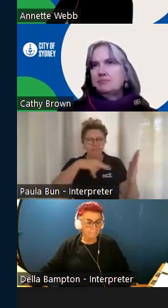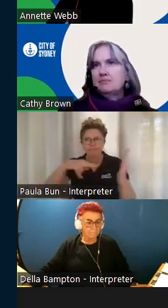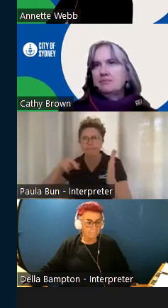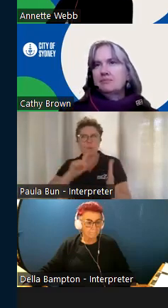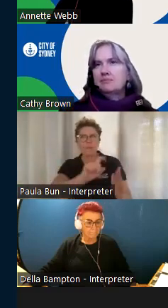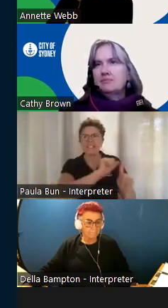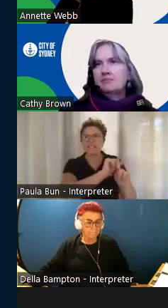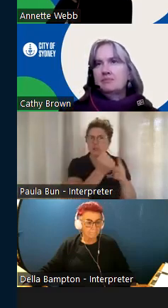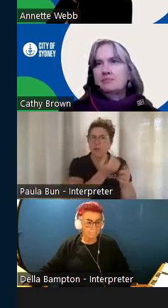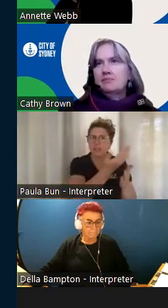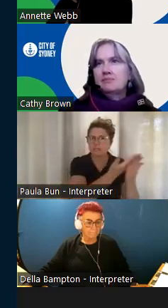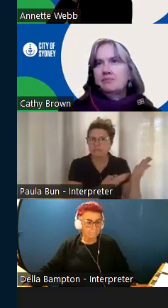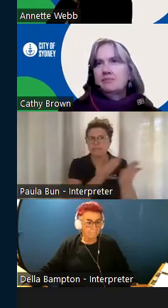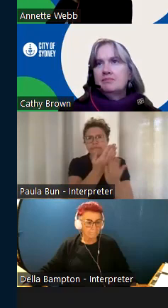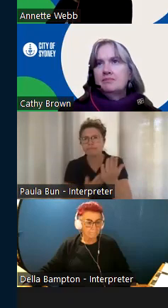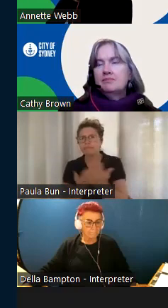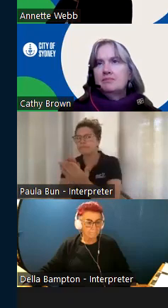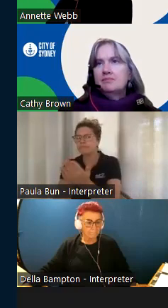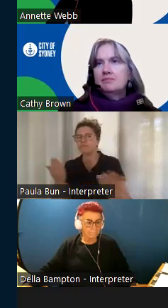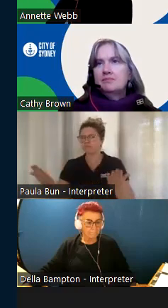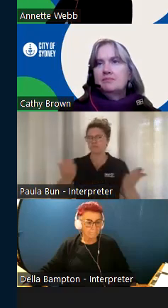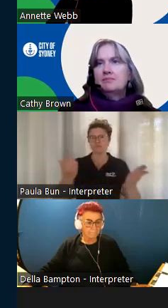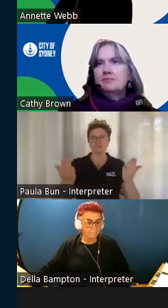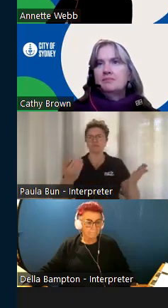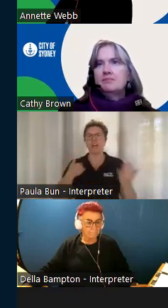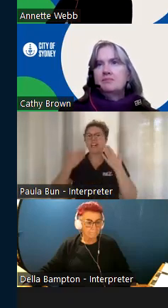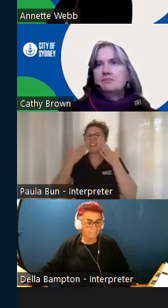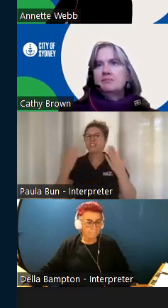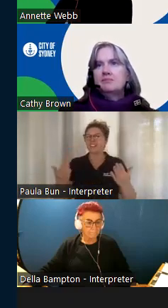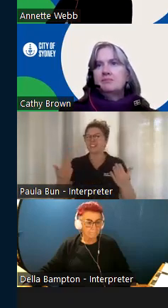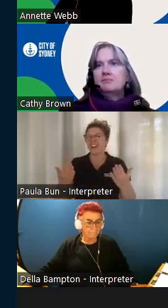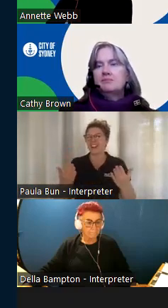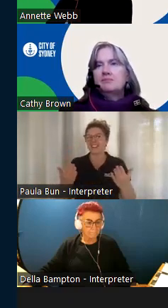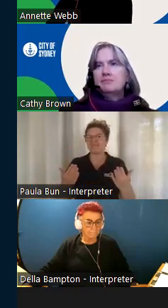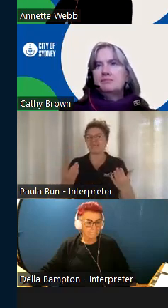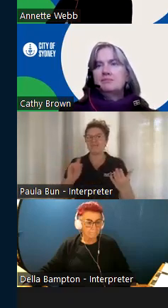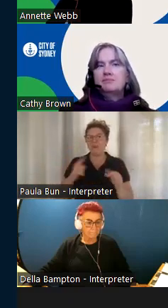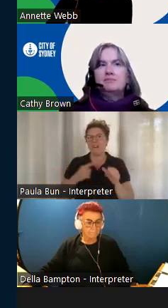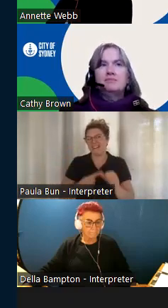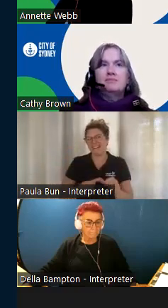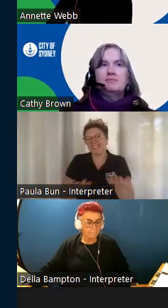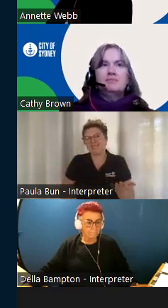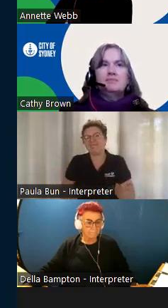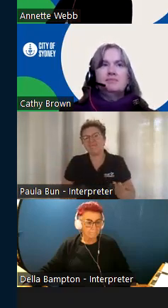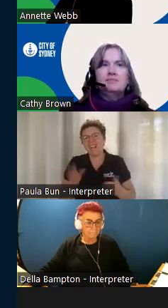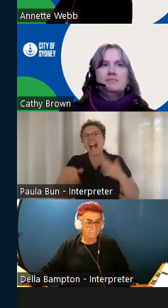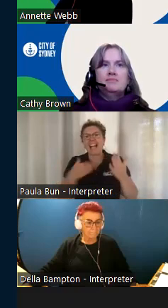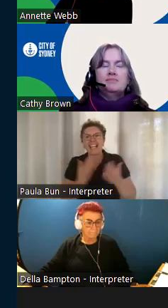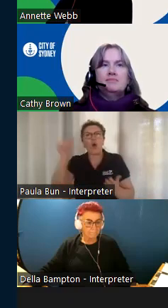cases are, it would be hard to, it's not easy to give you a straightforward answer to that. Sorry, Millie.